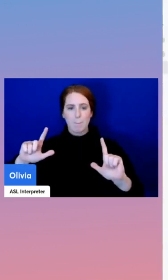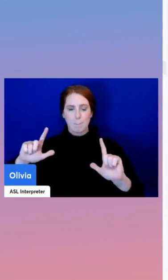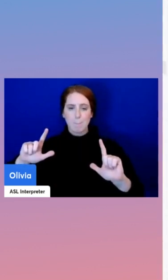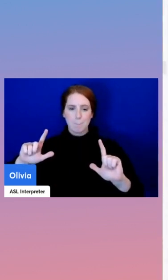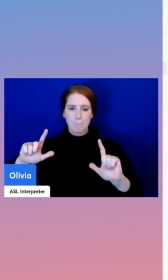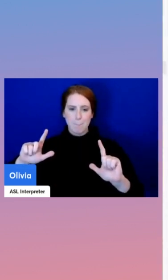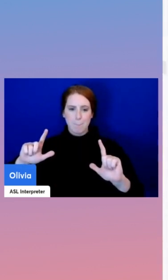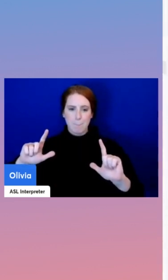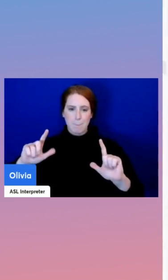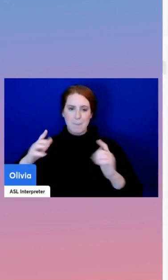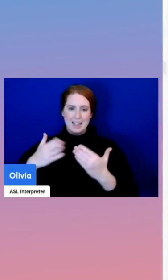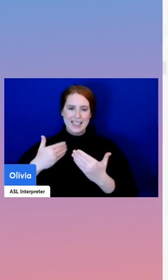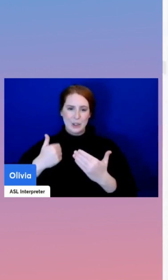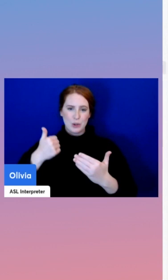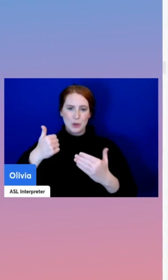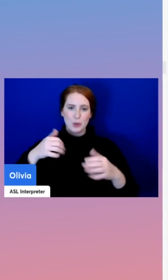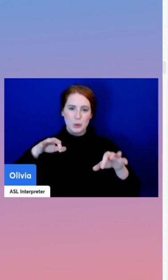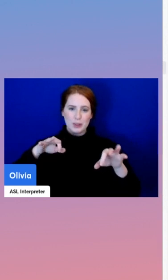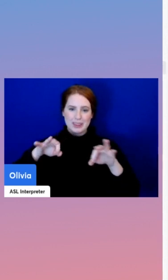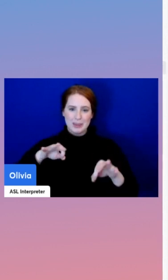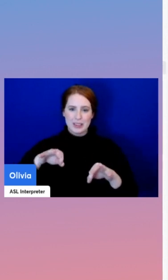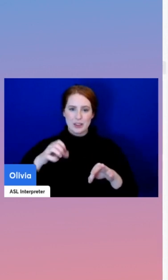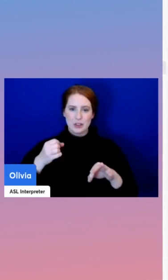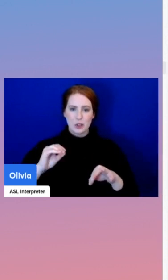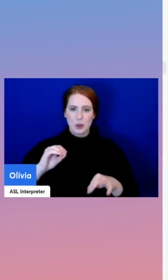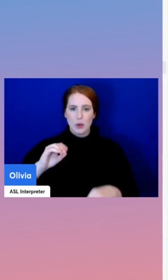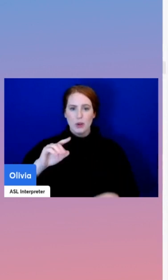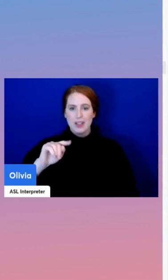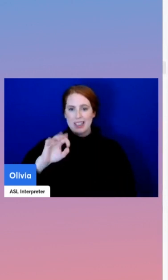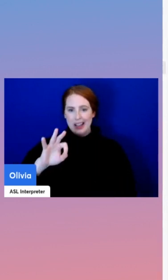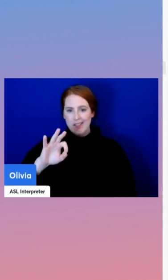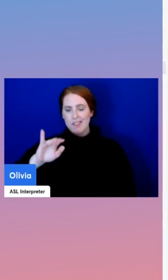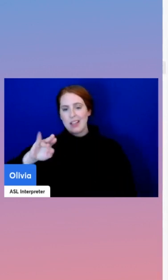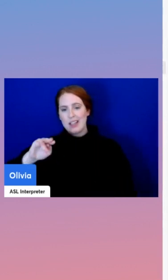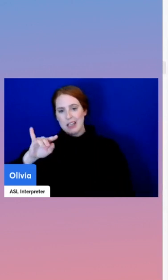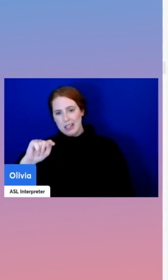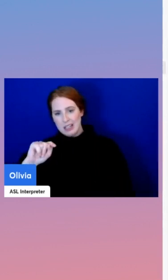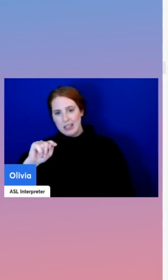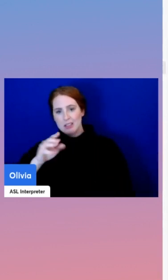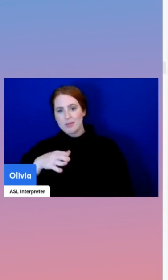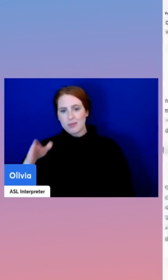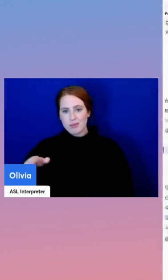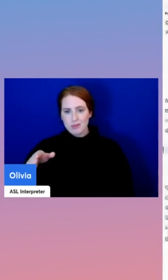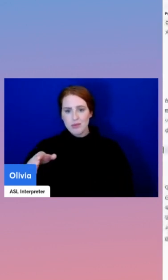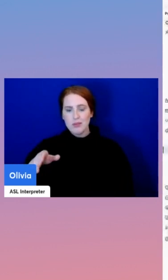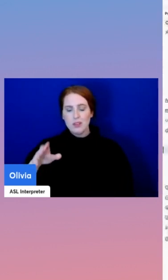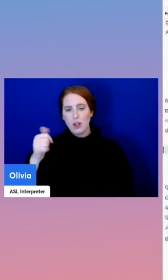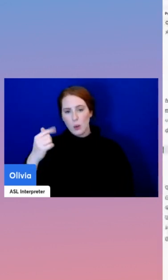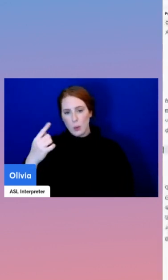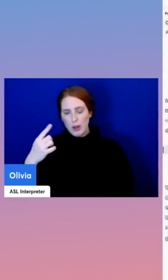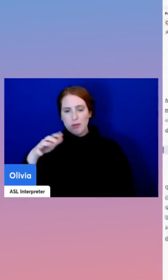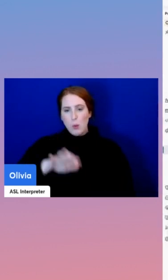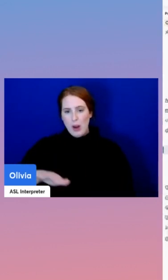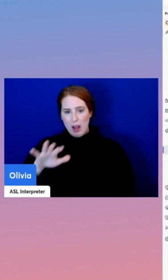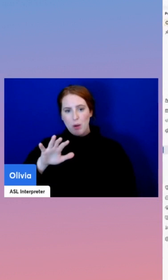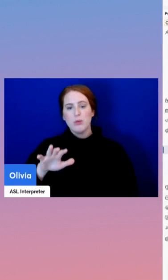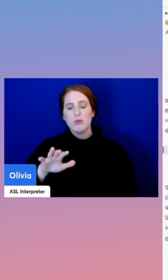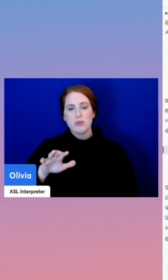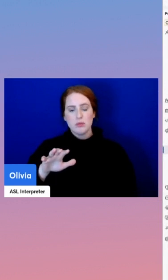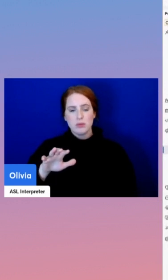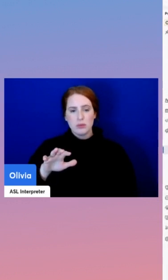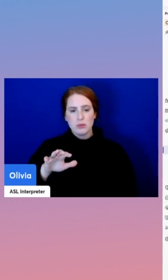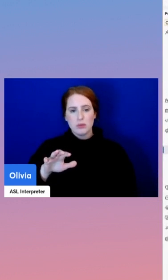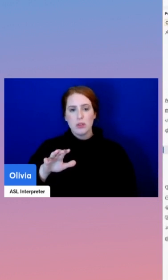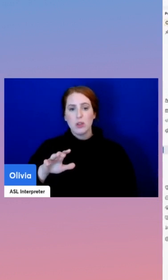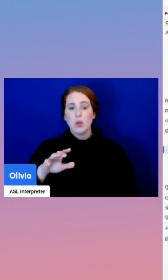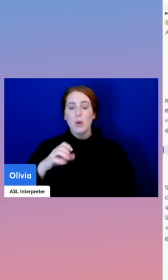easier to explain. So I have my Terraform init, I have some quality gates around my Terraform code. As you can see here, it will create one new channel